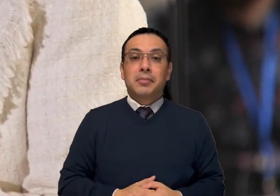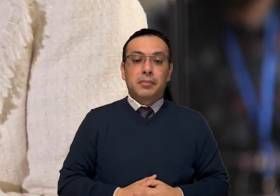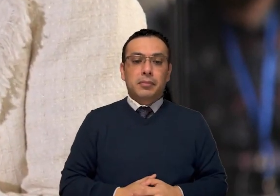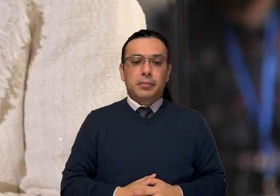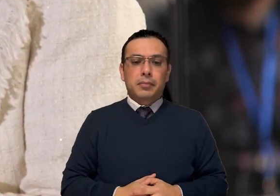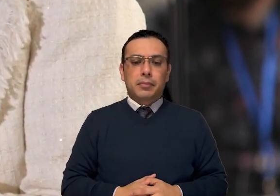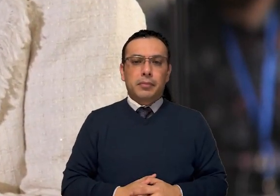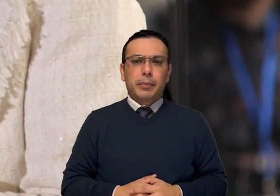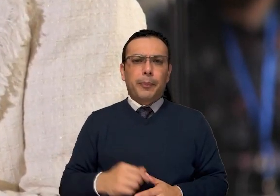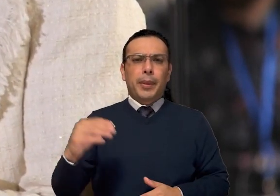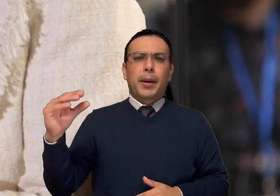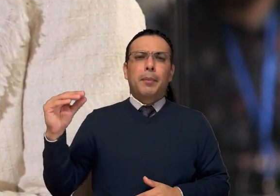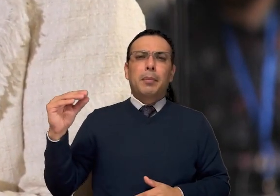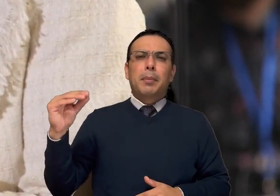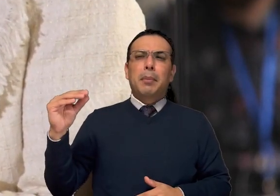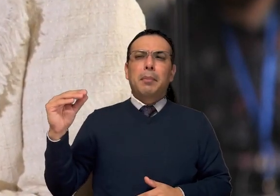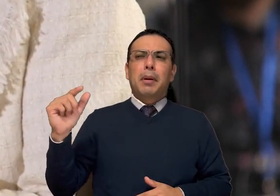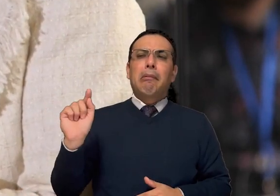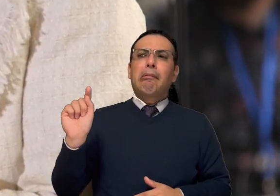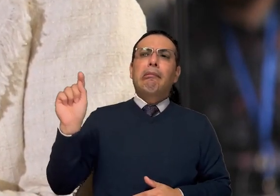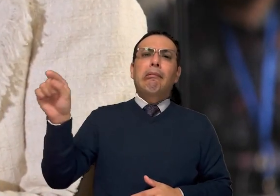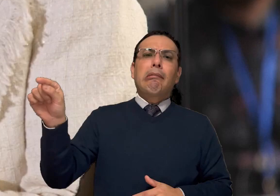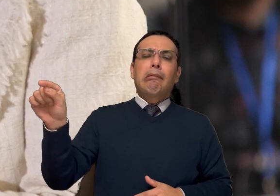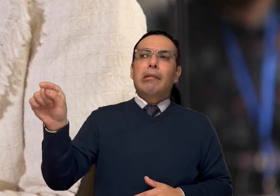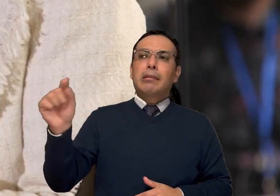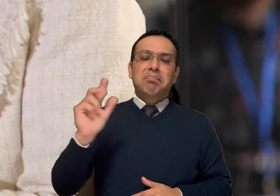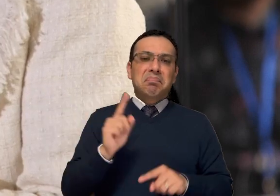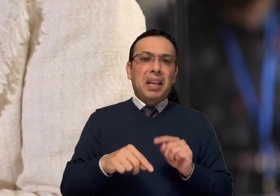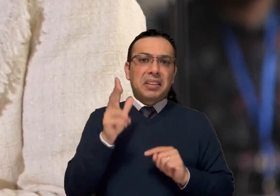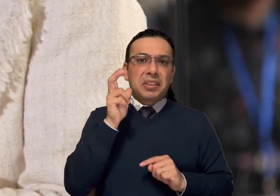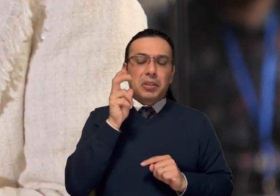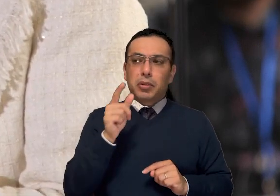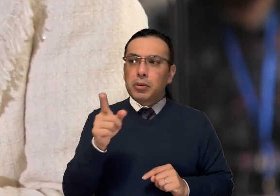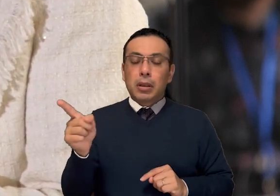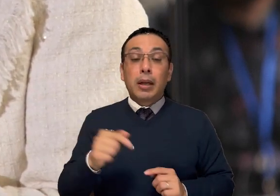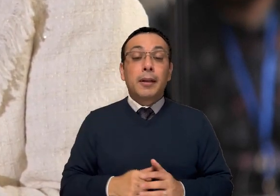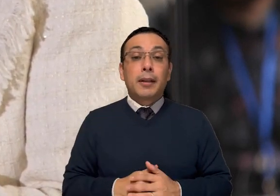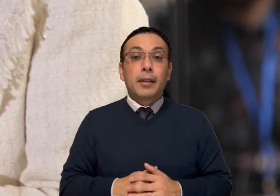Could I get a comment on that from Equinor?